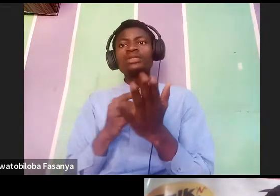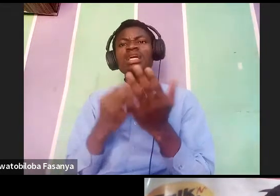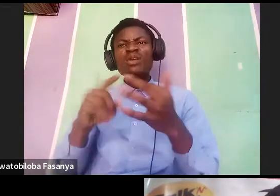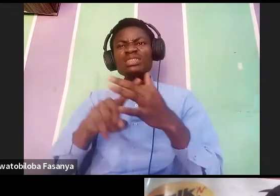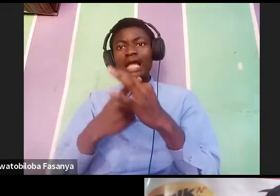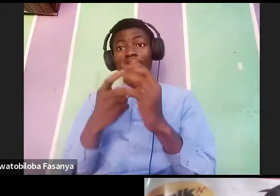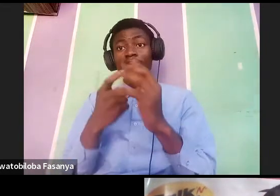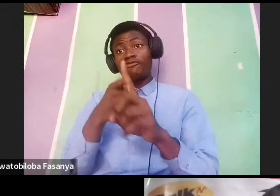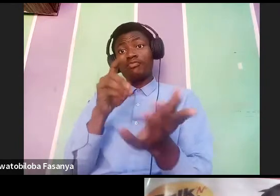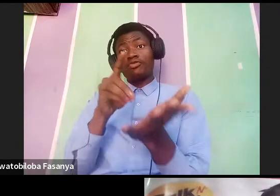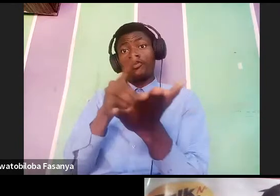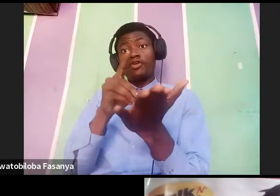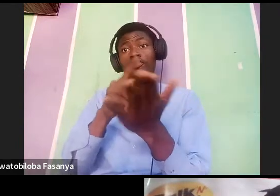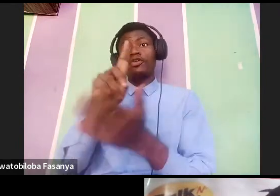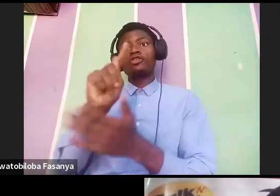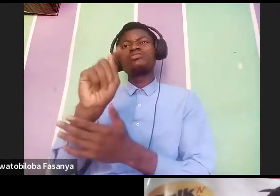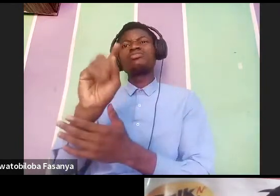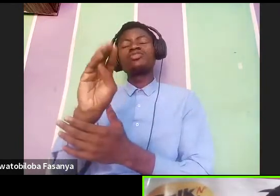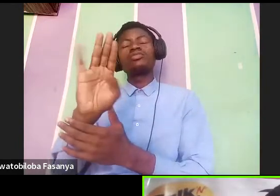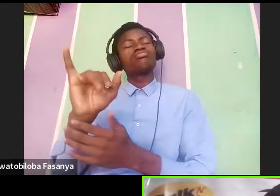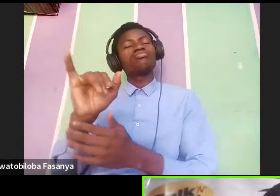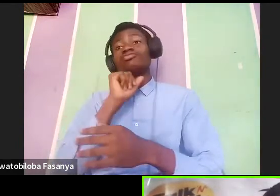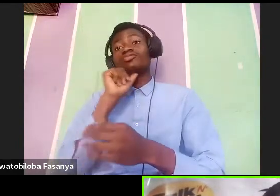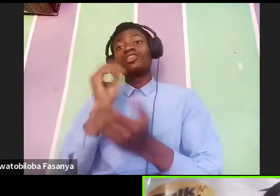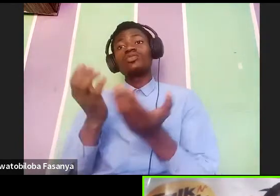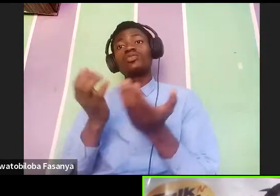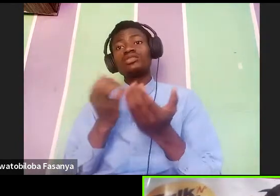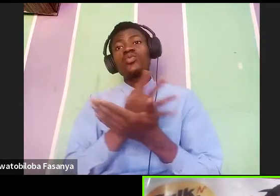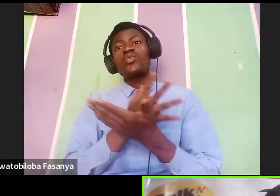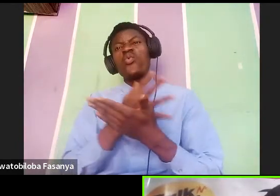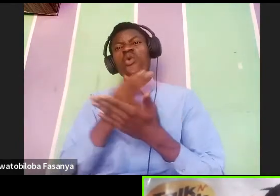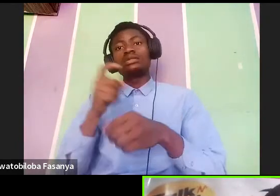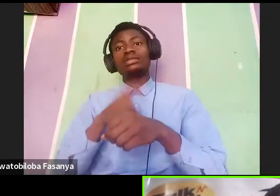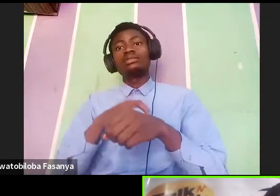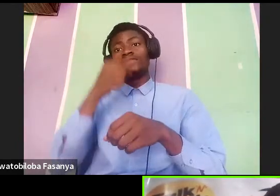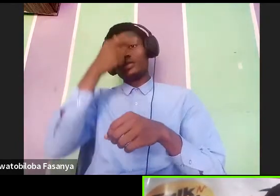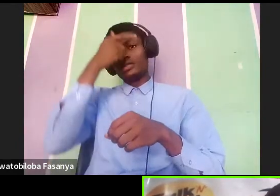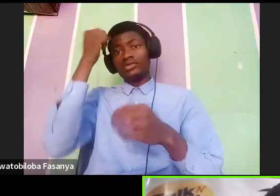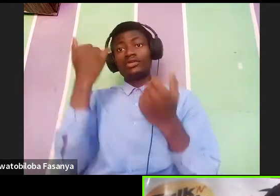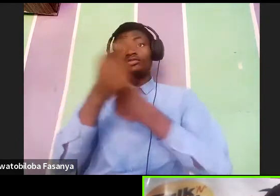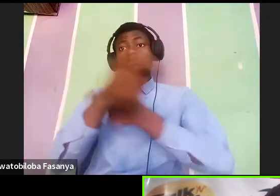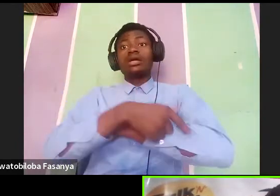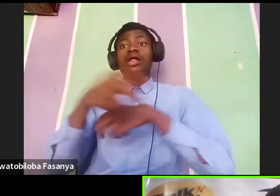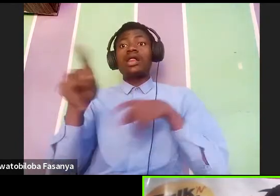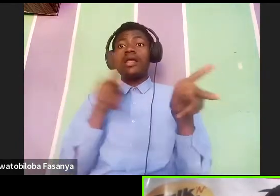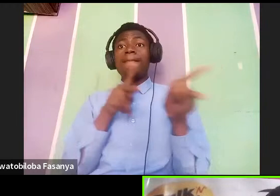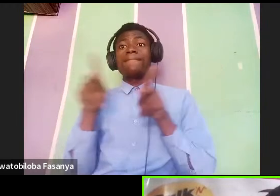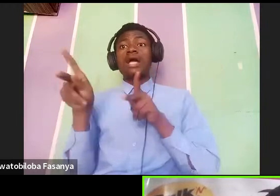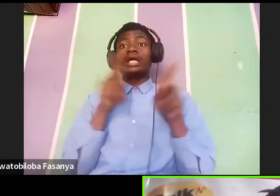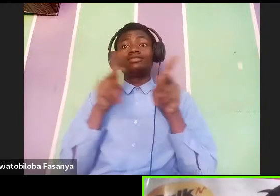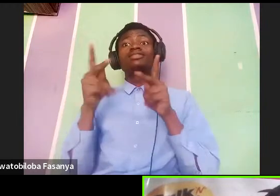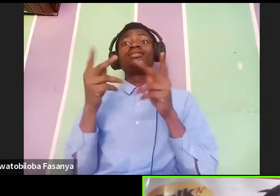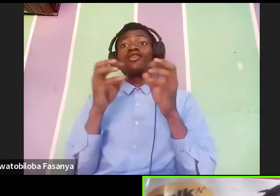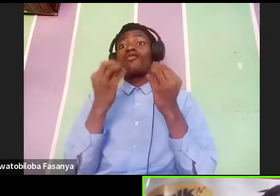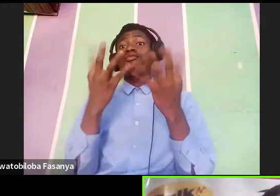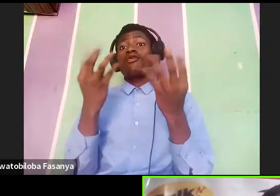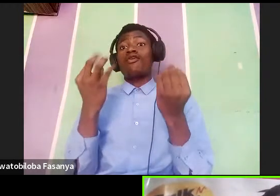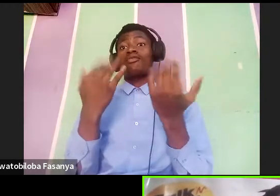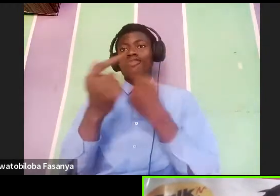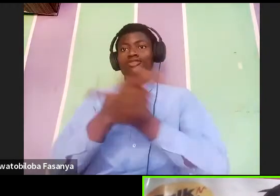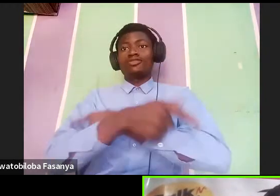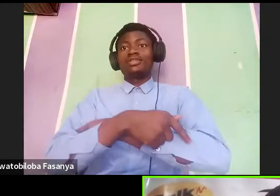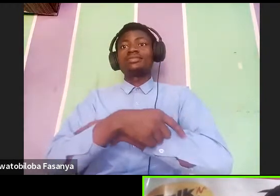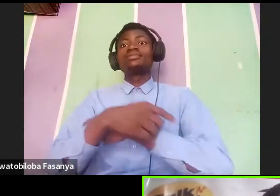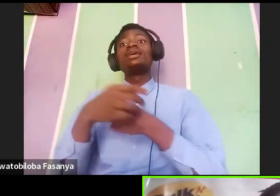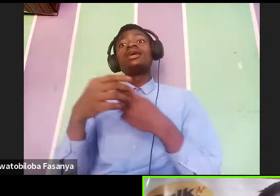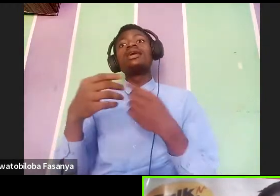I don't want us to waste too much of our time because there is so much plenty of one bed today that people would love to attend as well. So Dr. Toby, please,